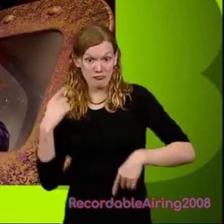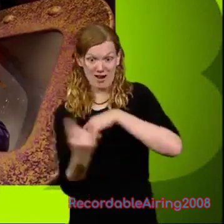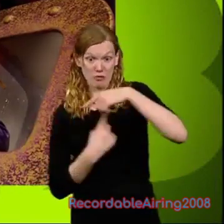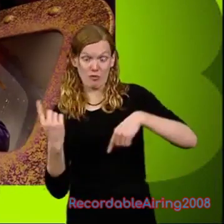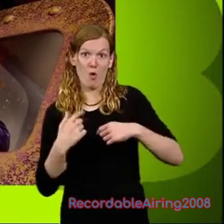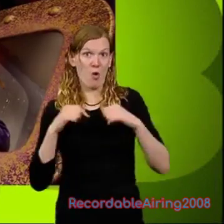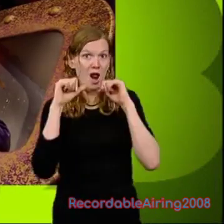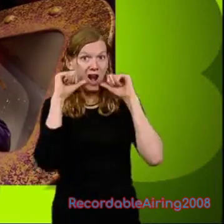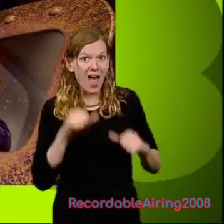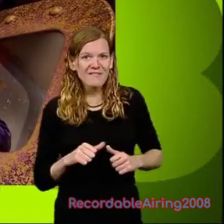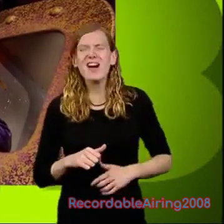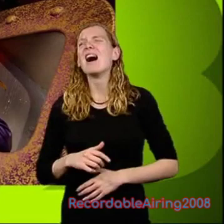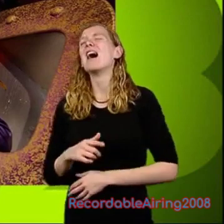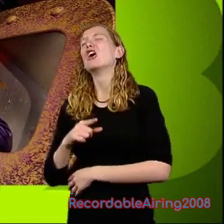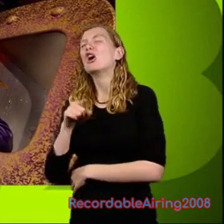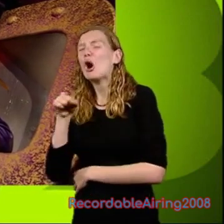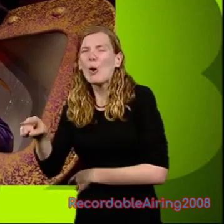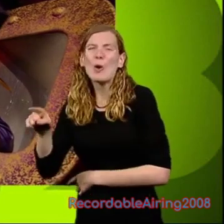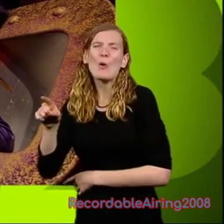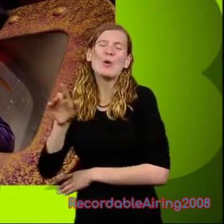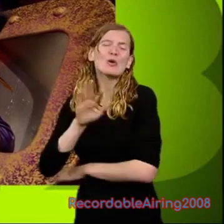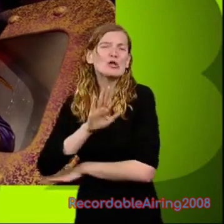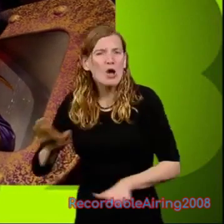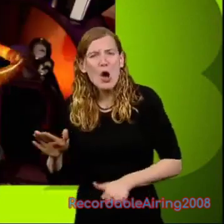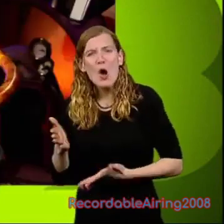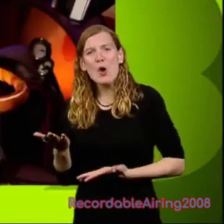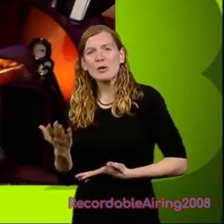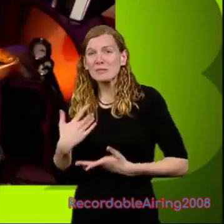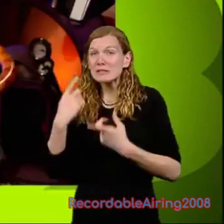well, Lippy. We're meant to be searching for songs, but everyone's gone hula loopy.